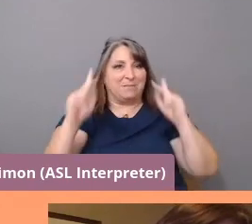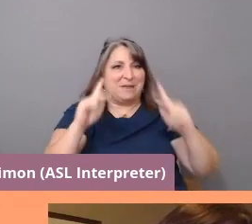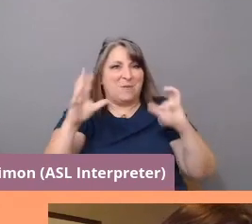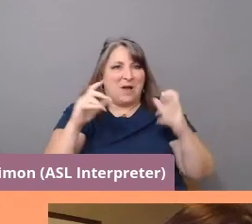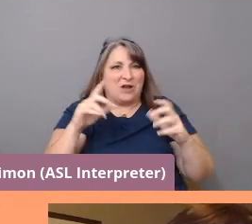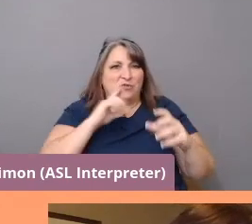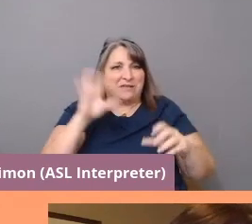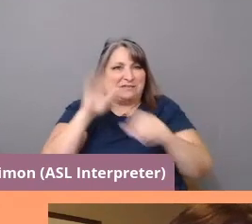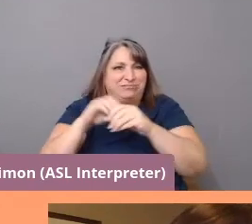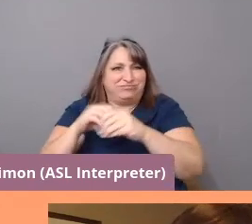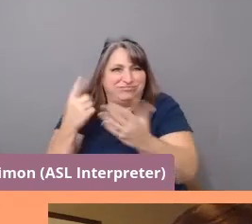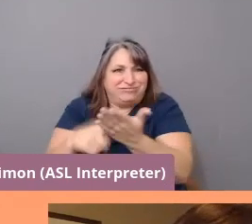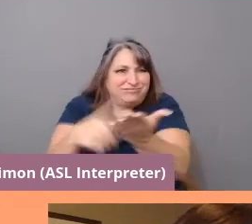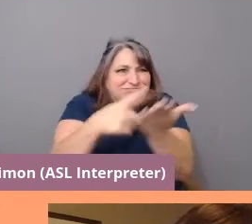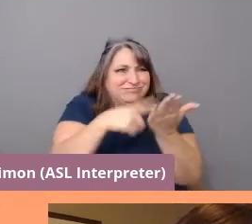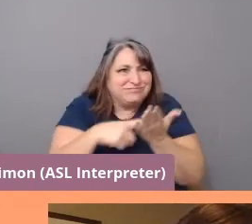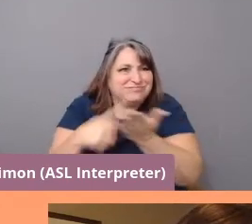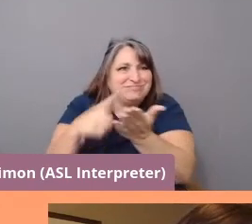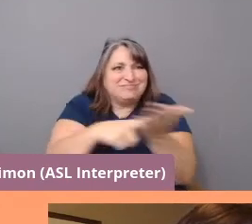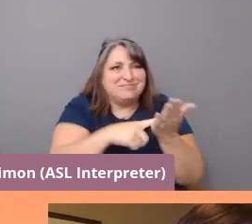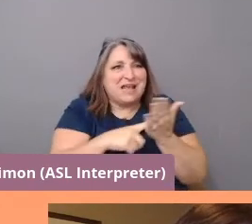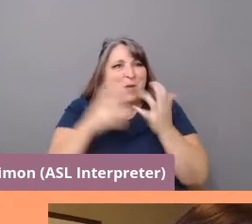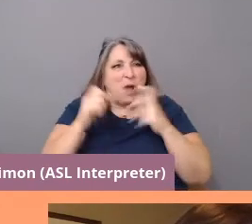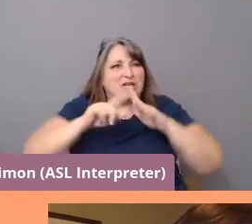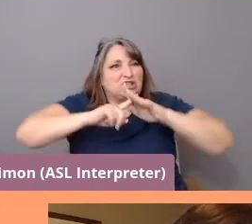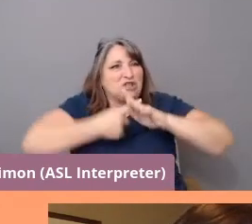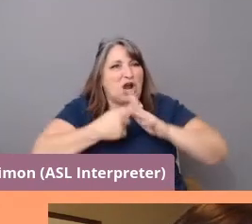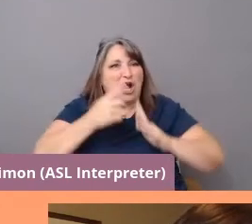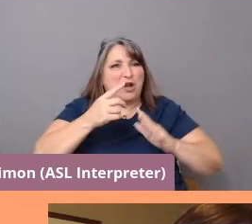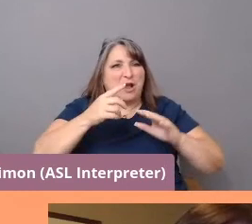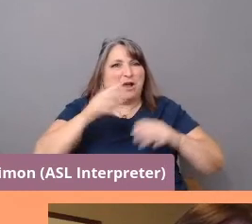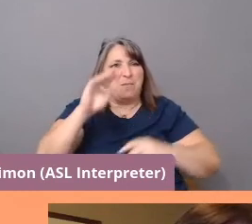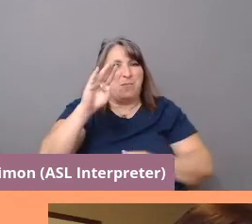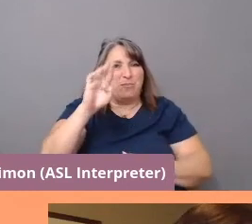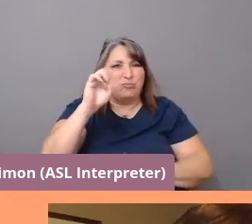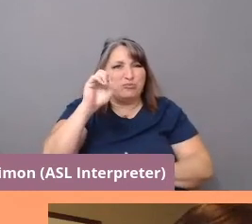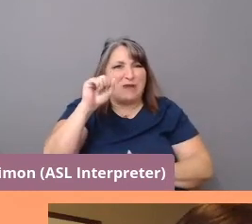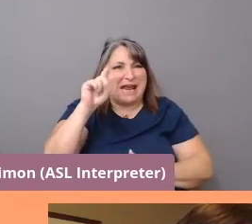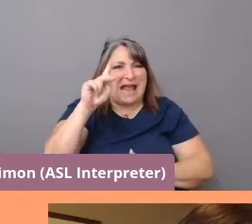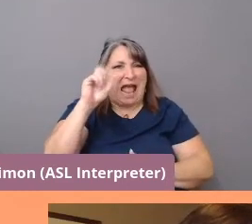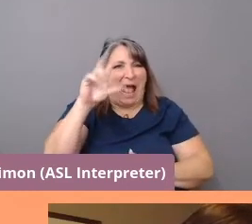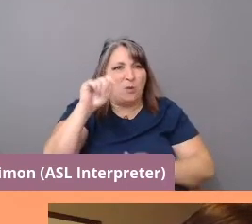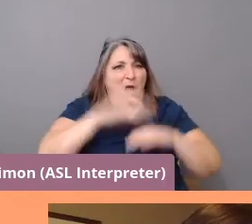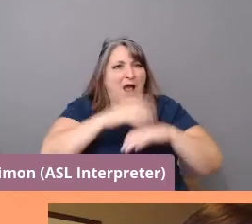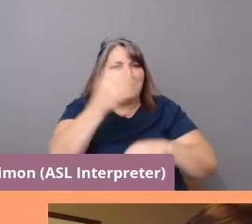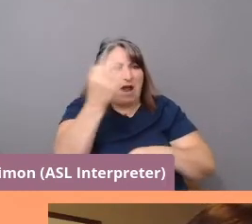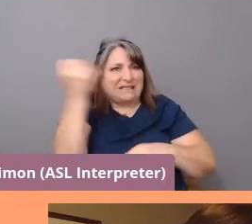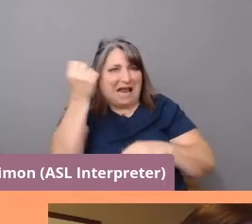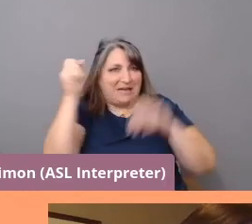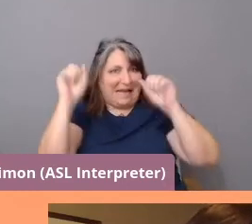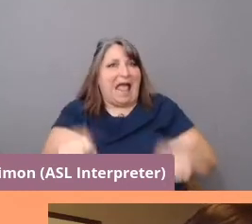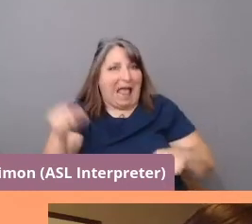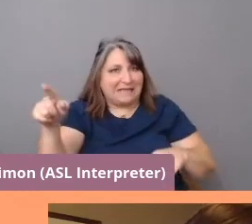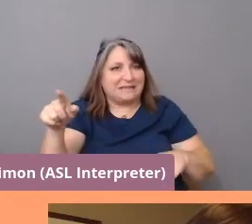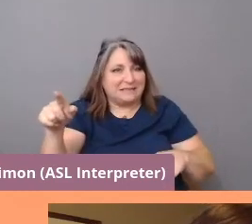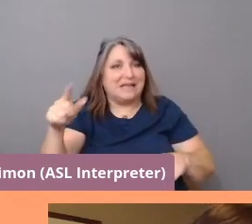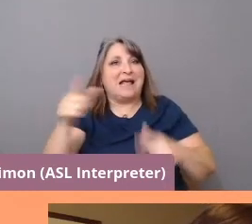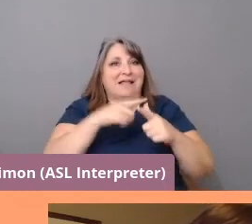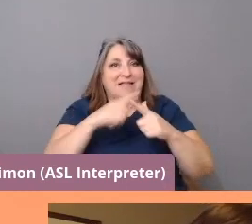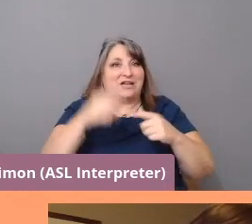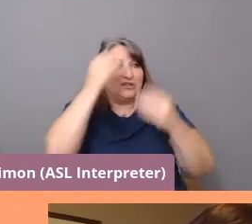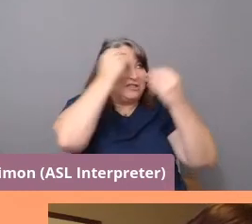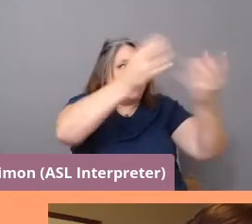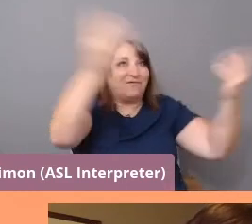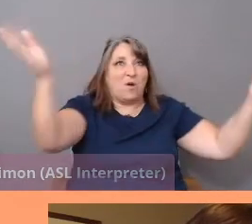to initiate a breakout session on Friday or Saturday, you can do that. And then you can just notify everyone about